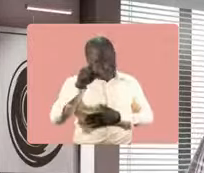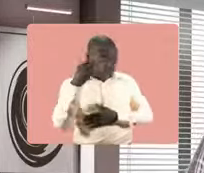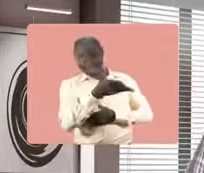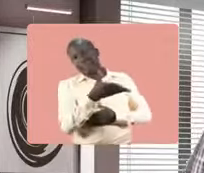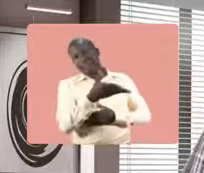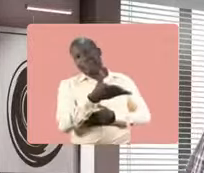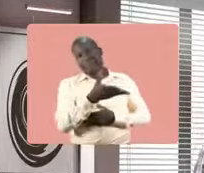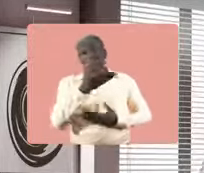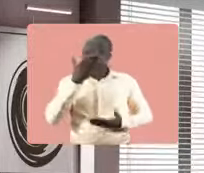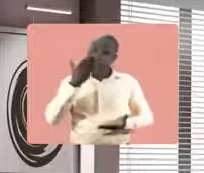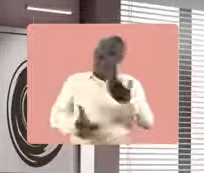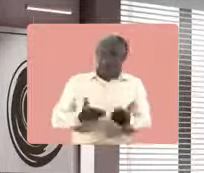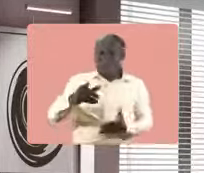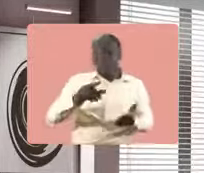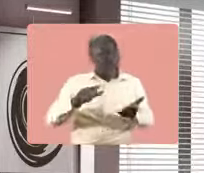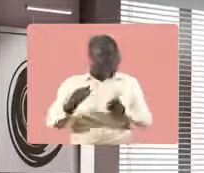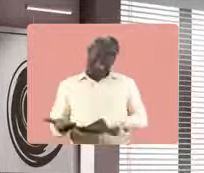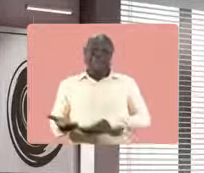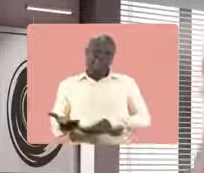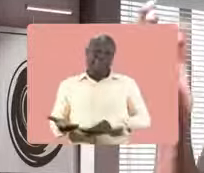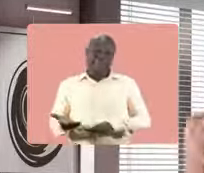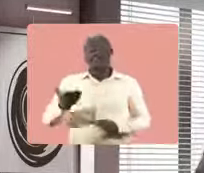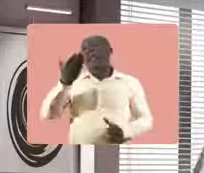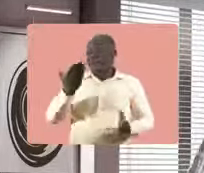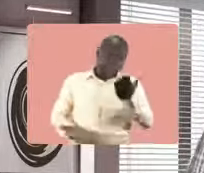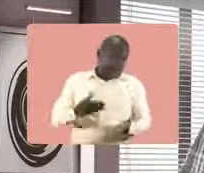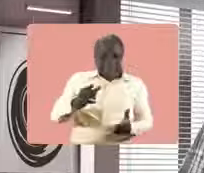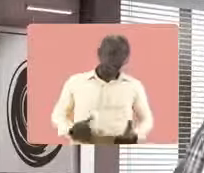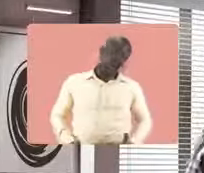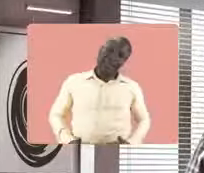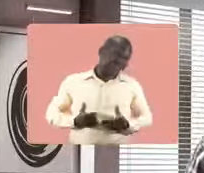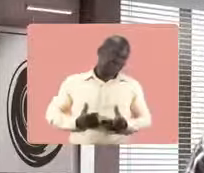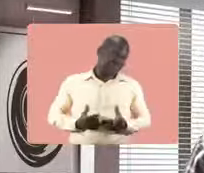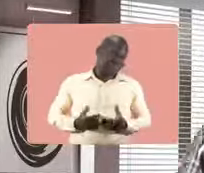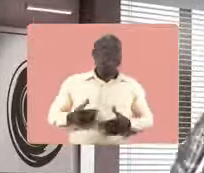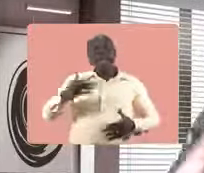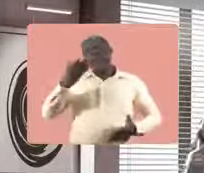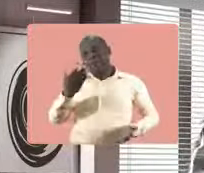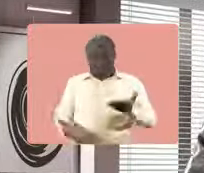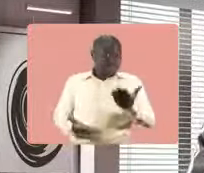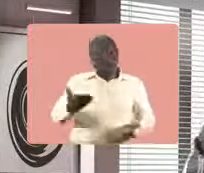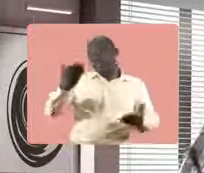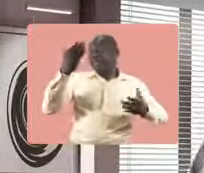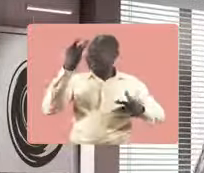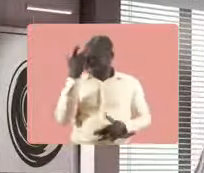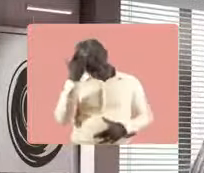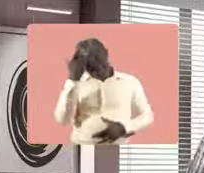ben na se onyame dom na se nyi wo wo mpo ana ebe ba beto yen a ebetumi aduru bra ye to aba no na yare